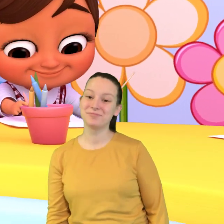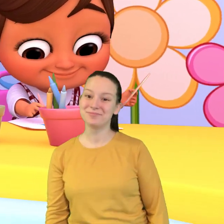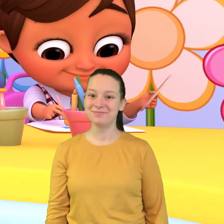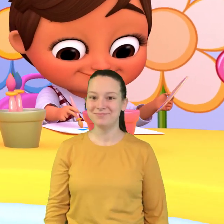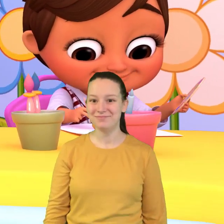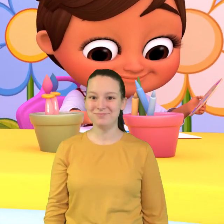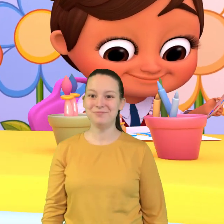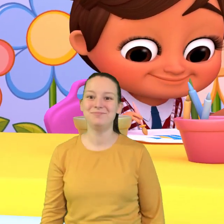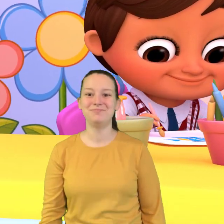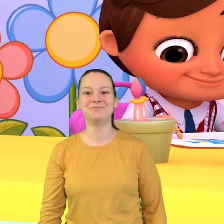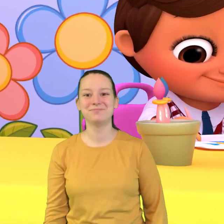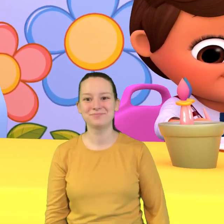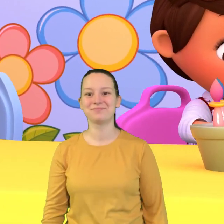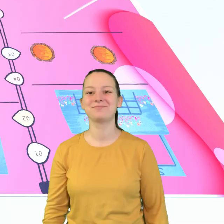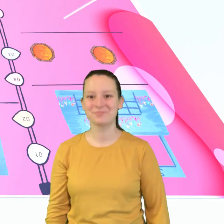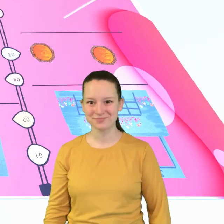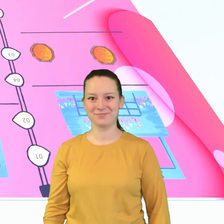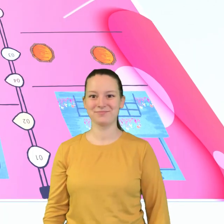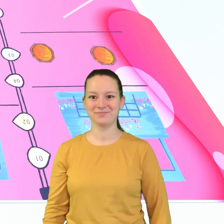Bus